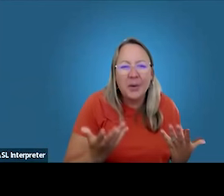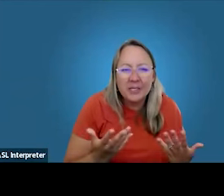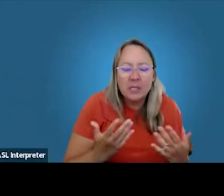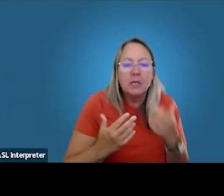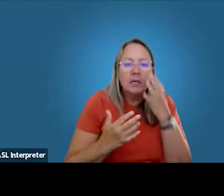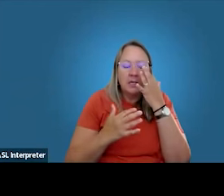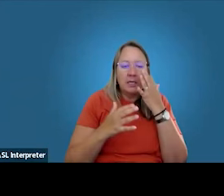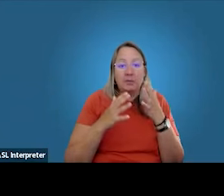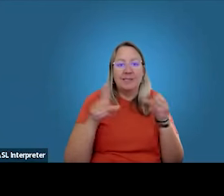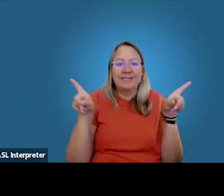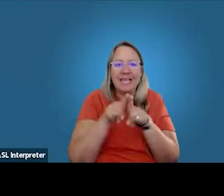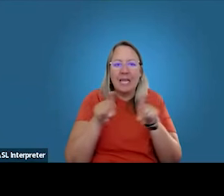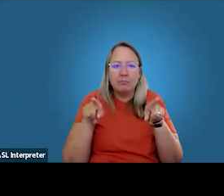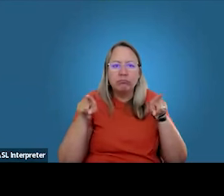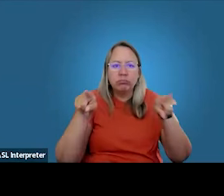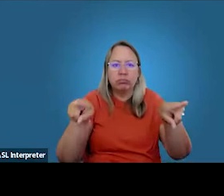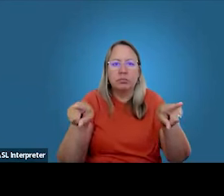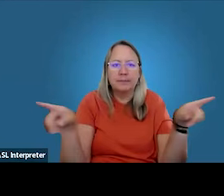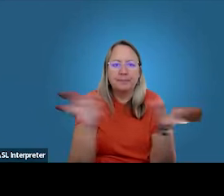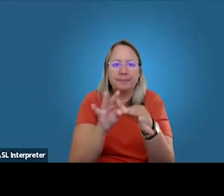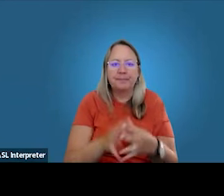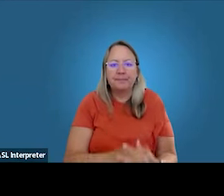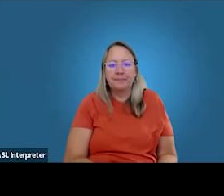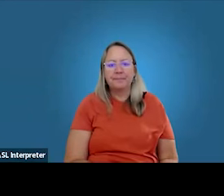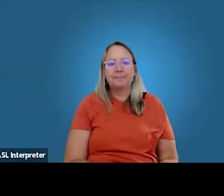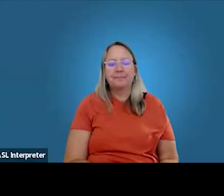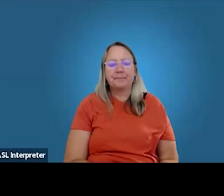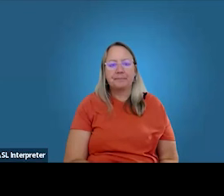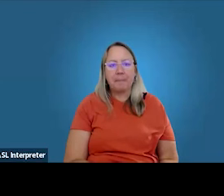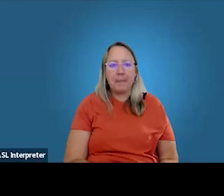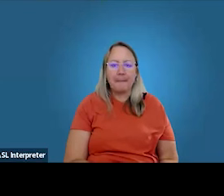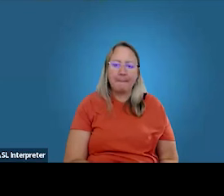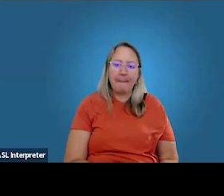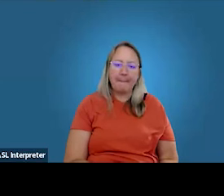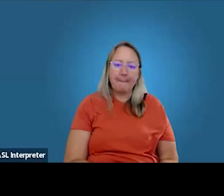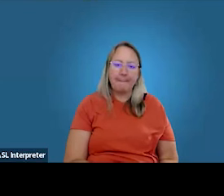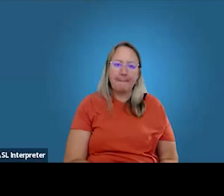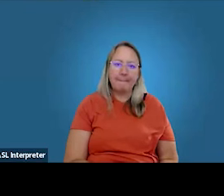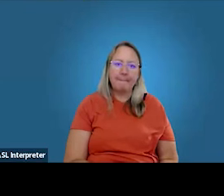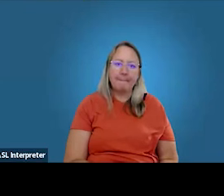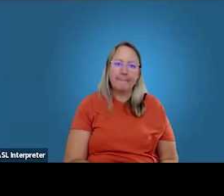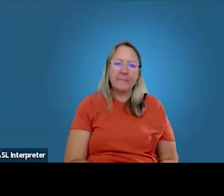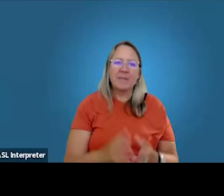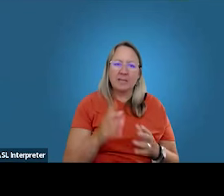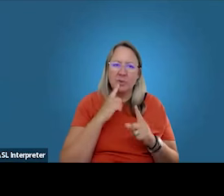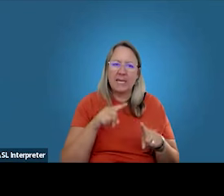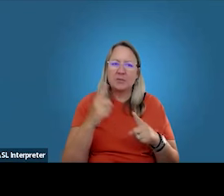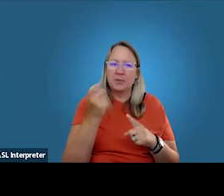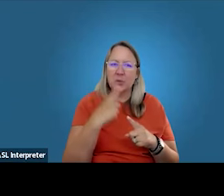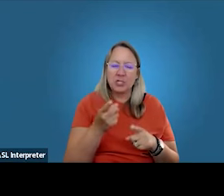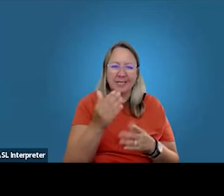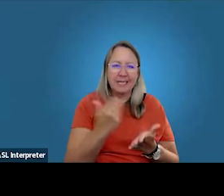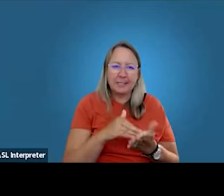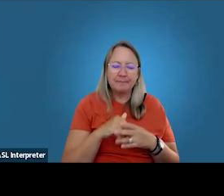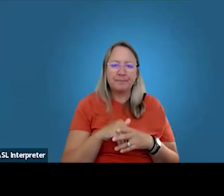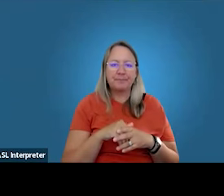the same campaign. How do you convince an organization's communication team to learn about new story building efforts? We take